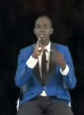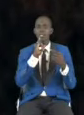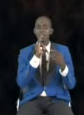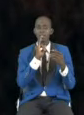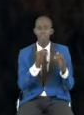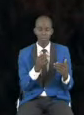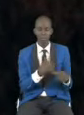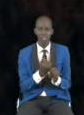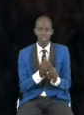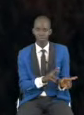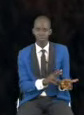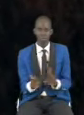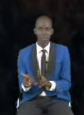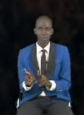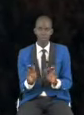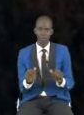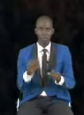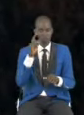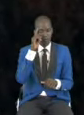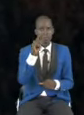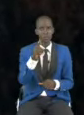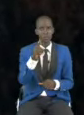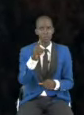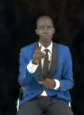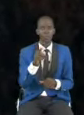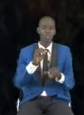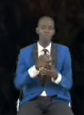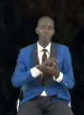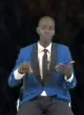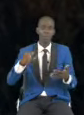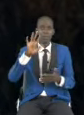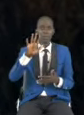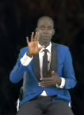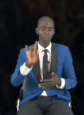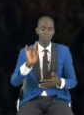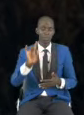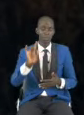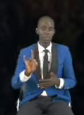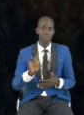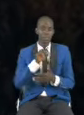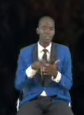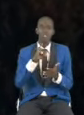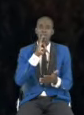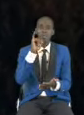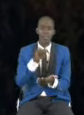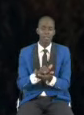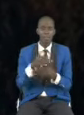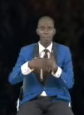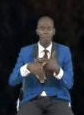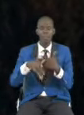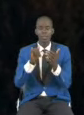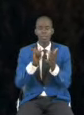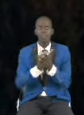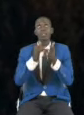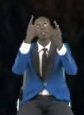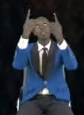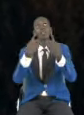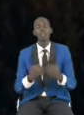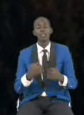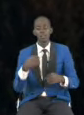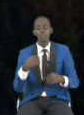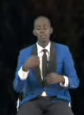Verse 58. In verse 58, this is that bread which came down from heaven,